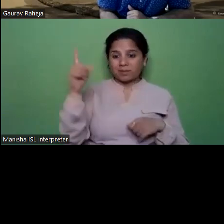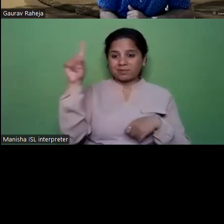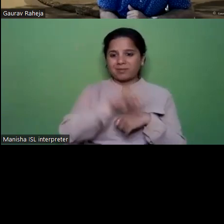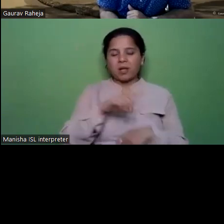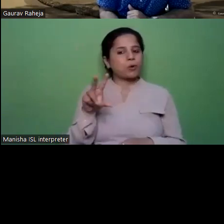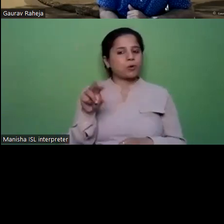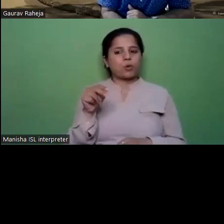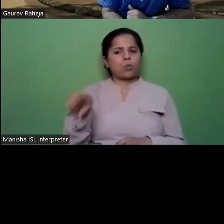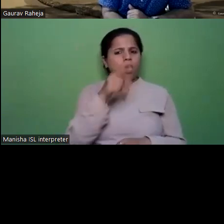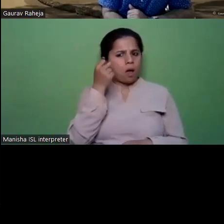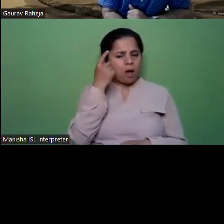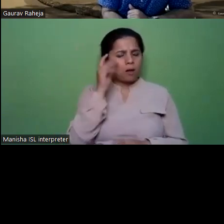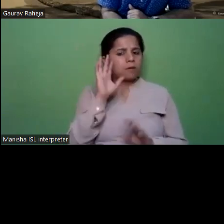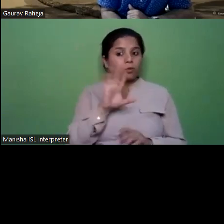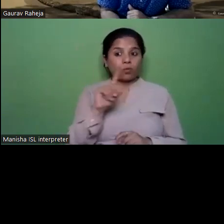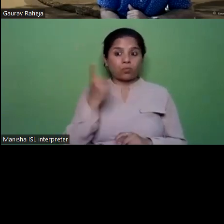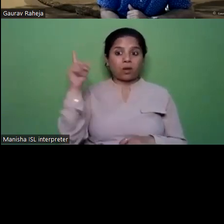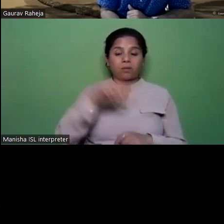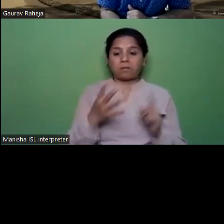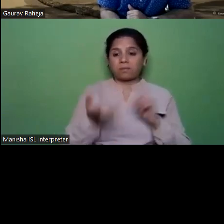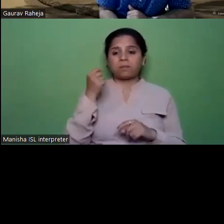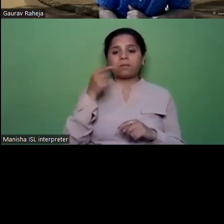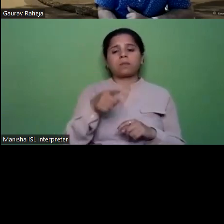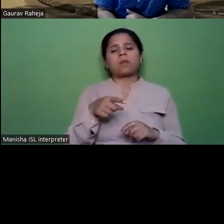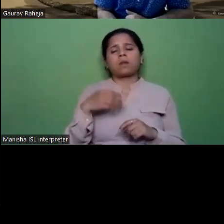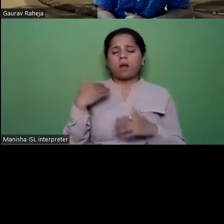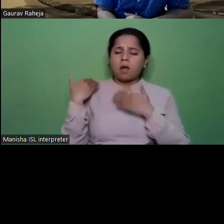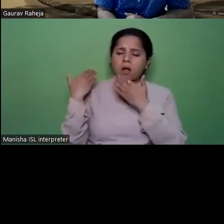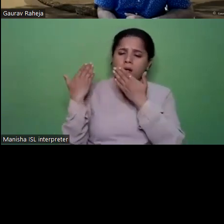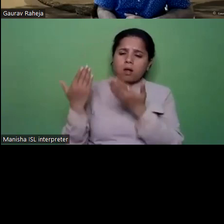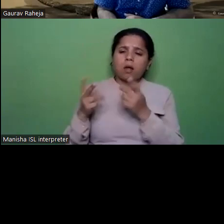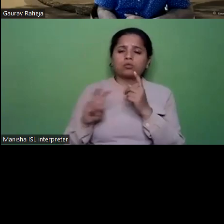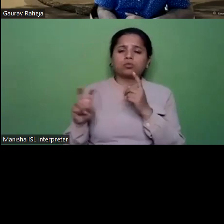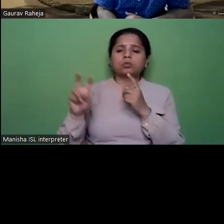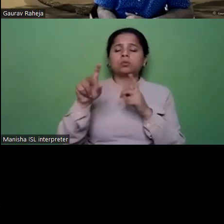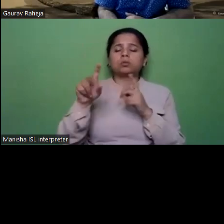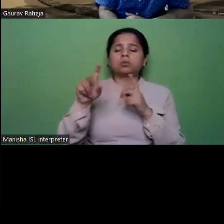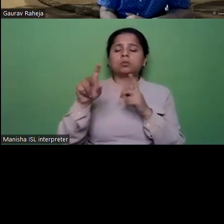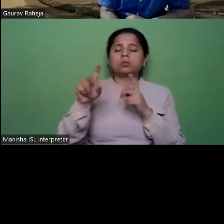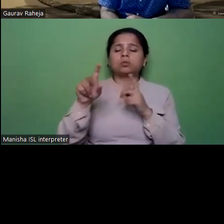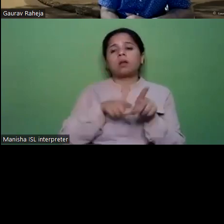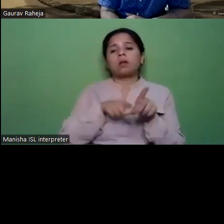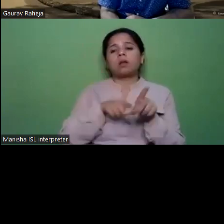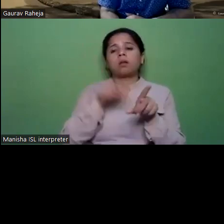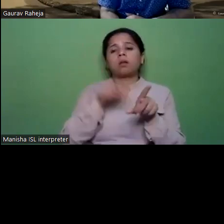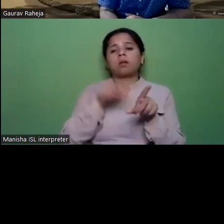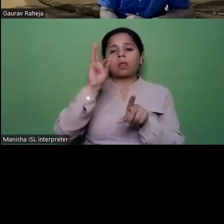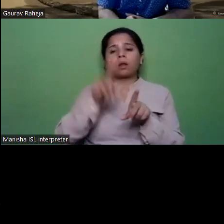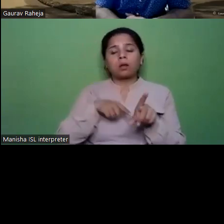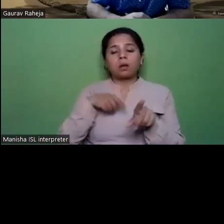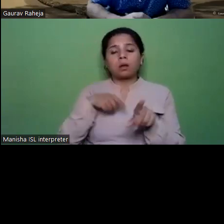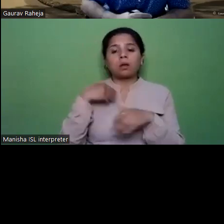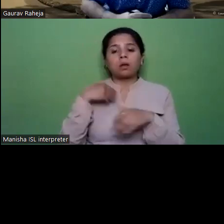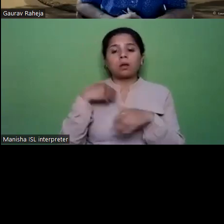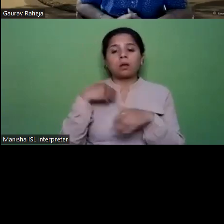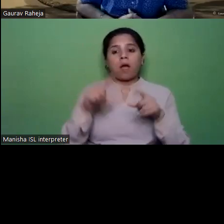understand that. So it has been a journey of almost a decade's work that you got the first act, the